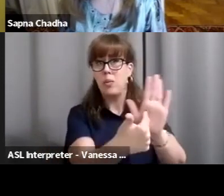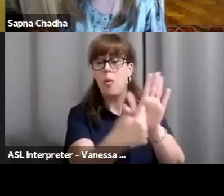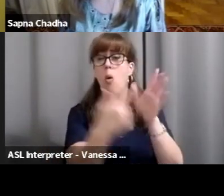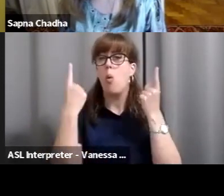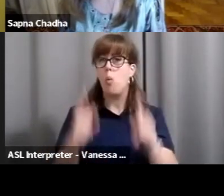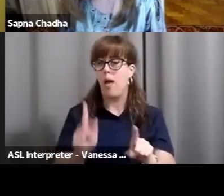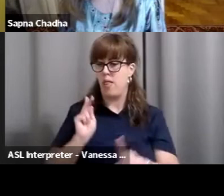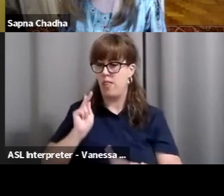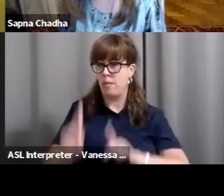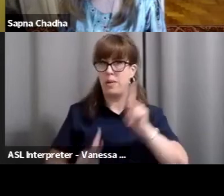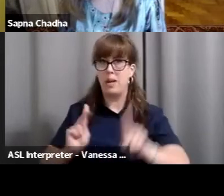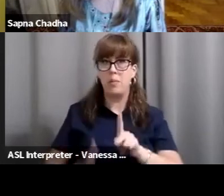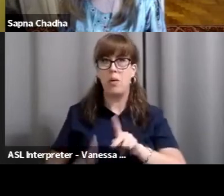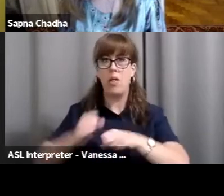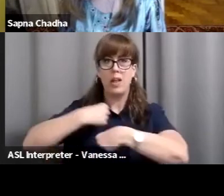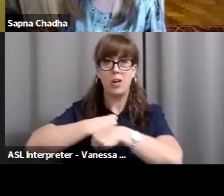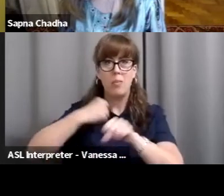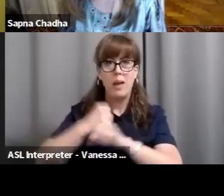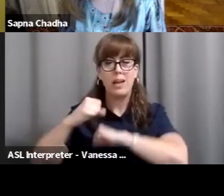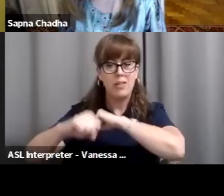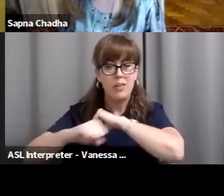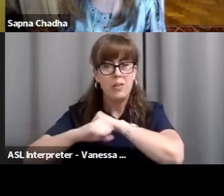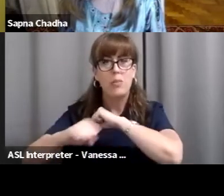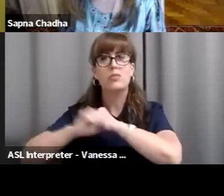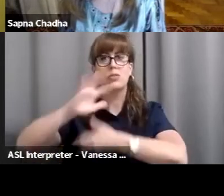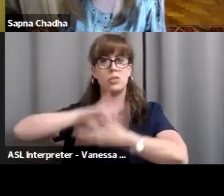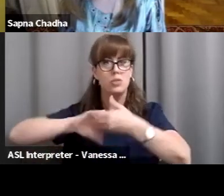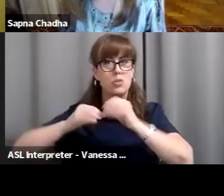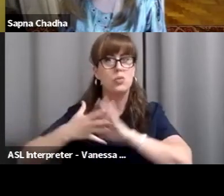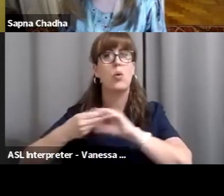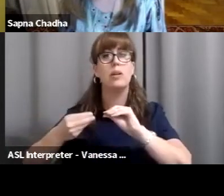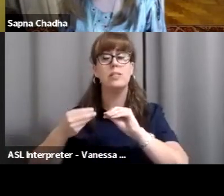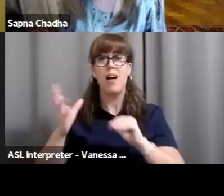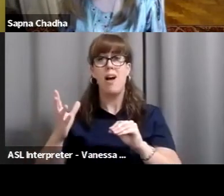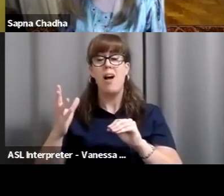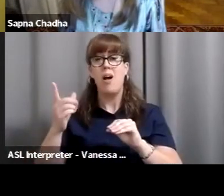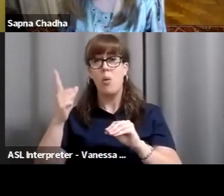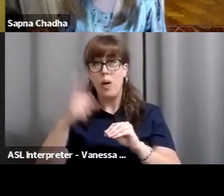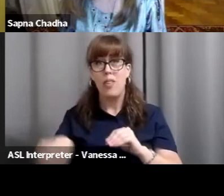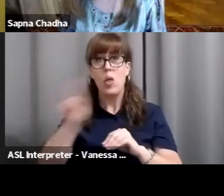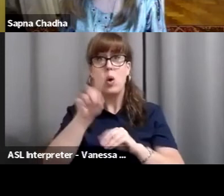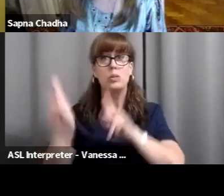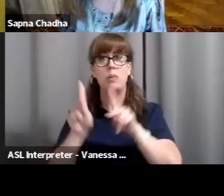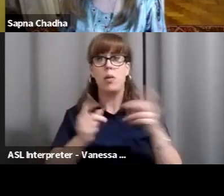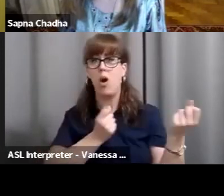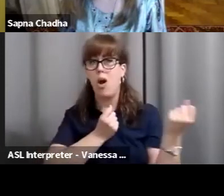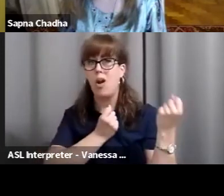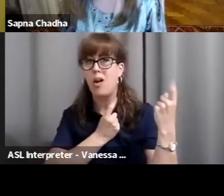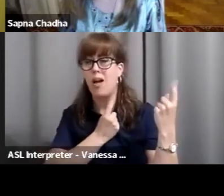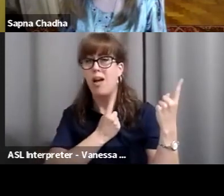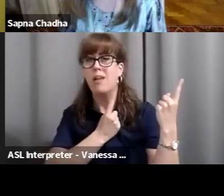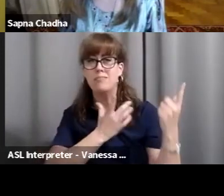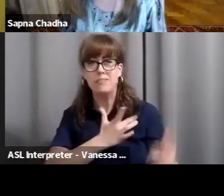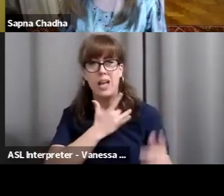those images and stories are empathetic towards these women. And